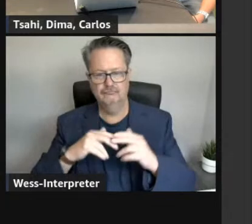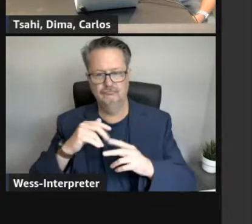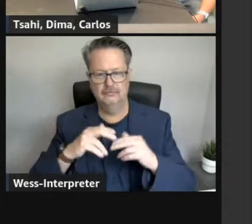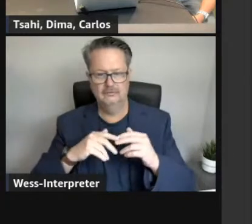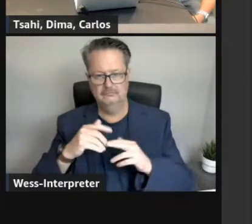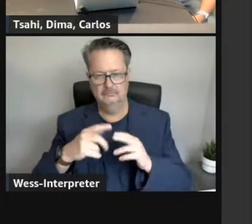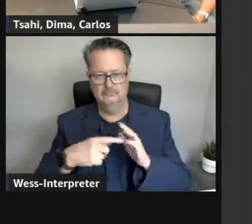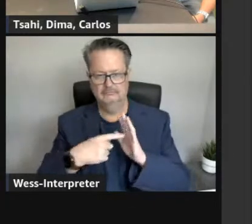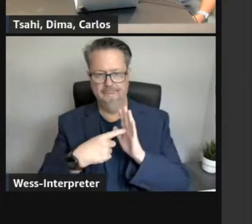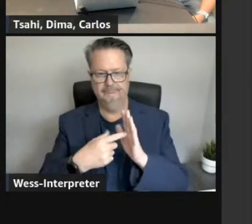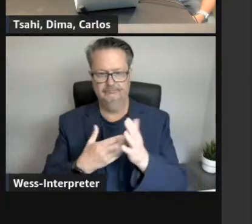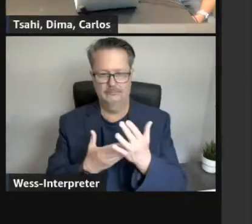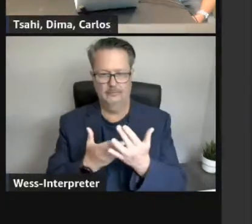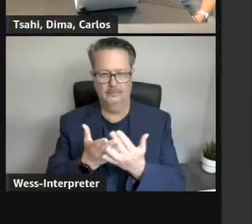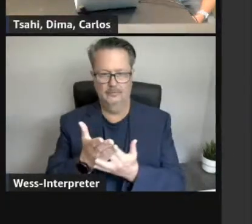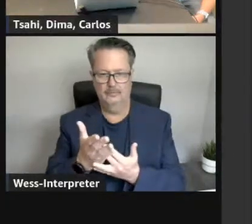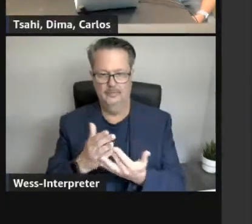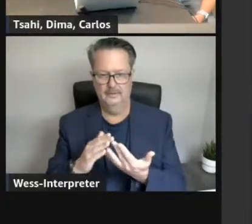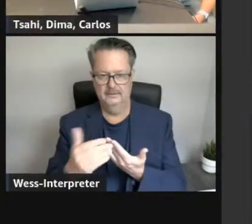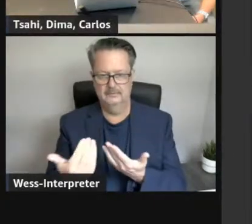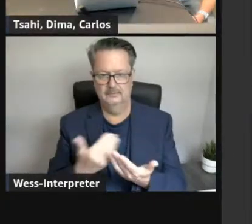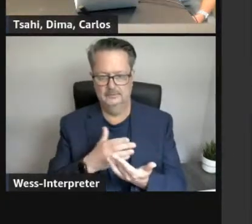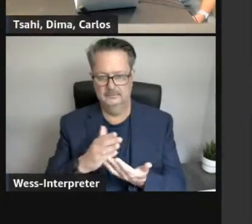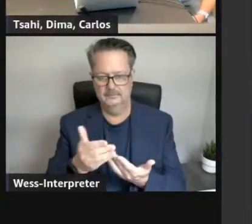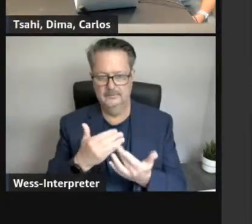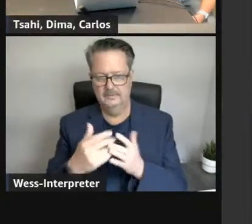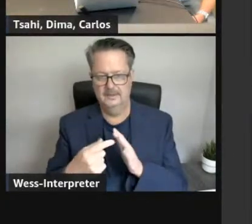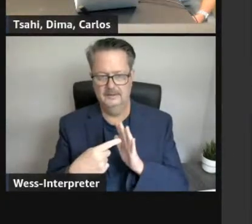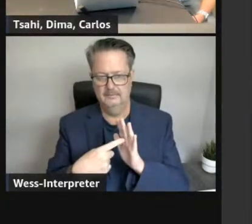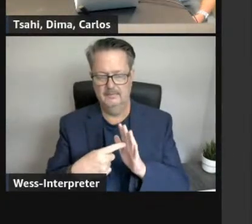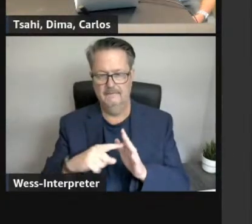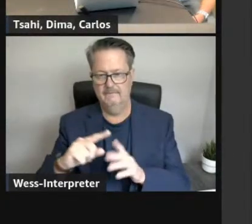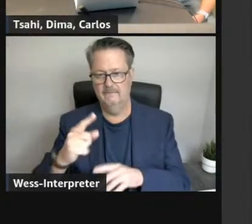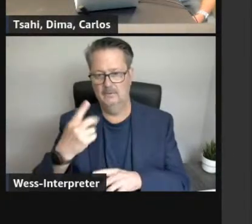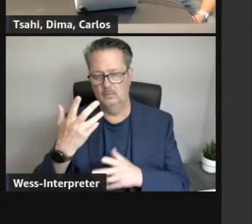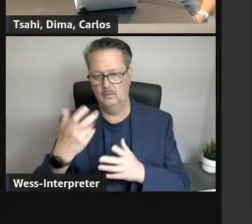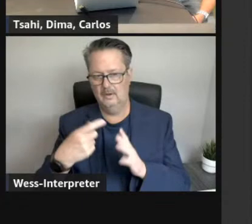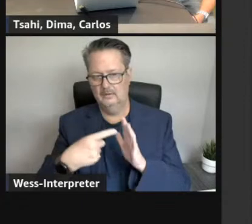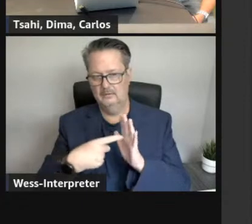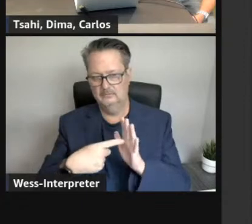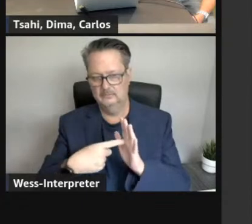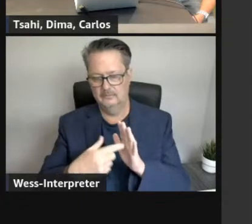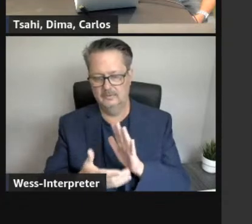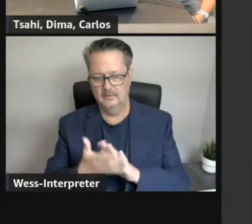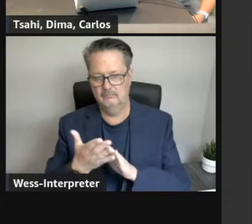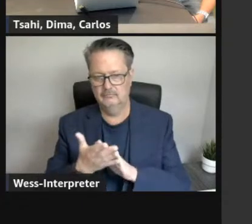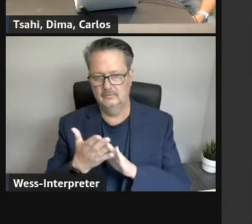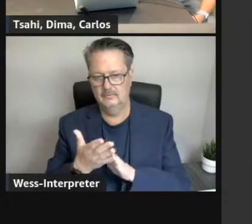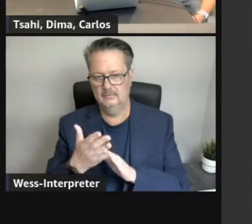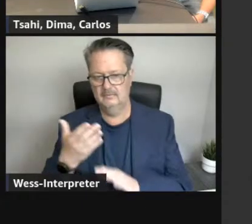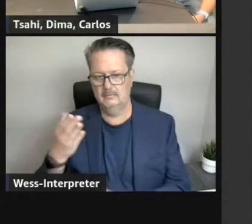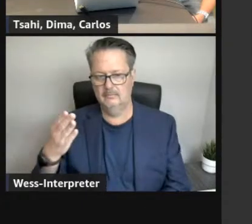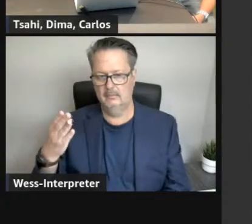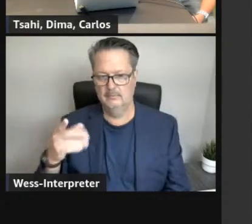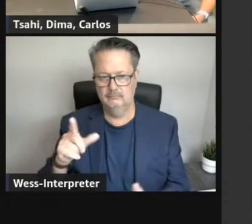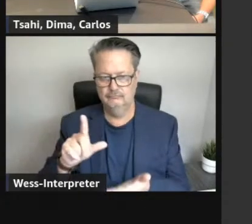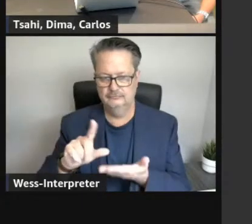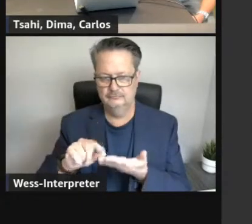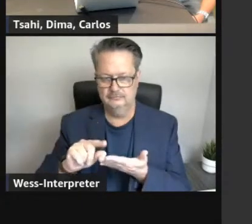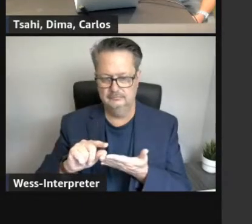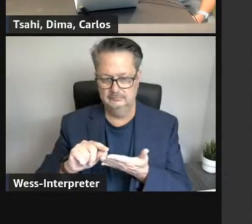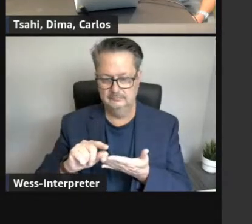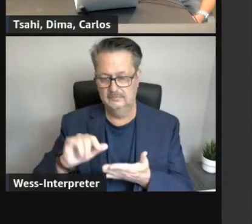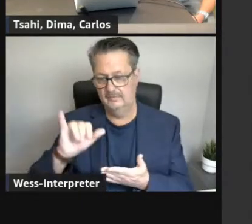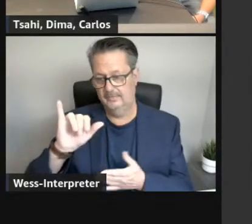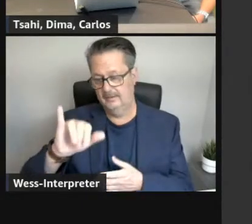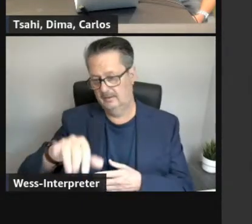demo. And so the first thing I want to show is the creation of the blueprint. So this